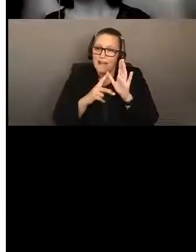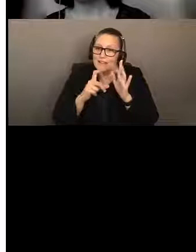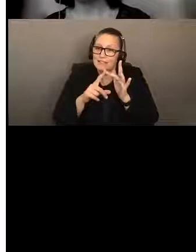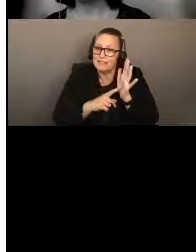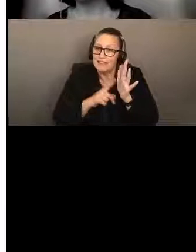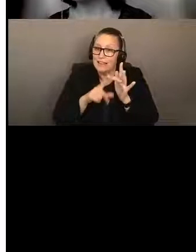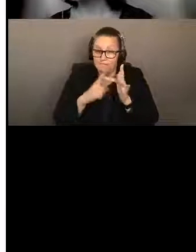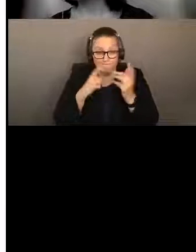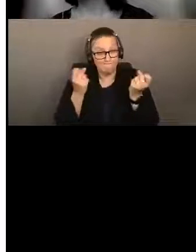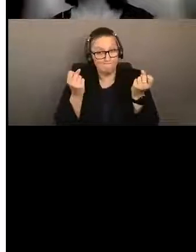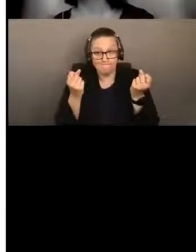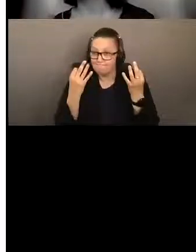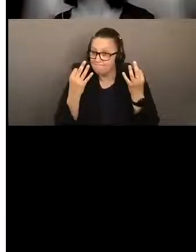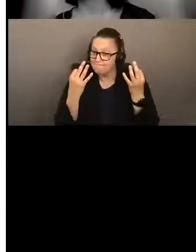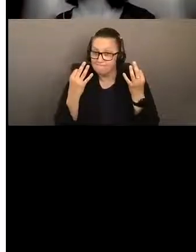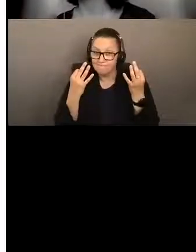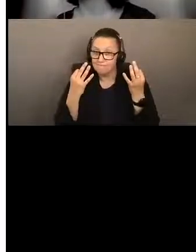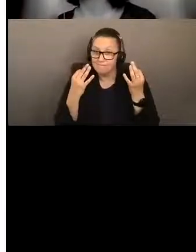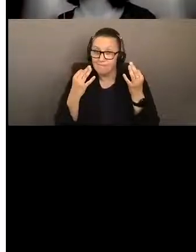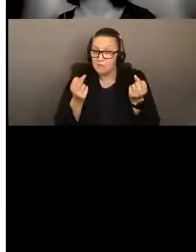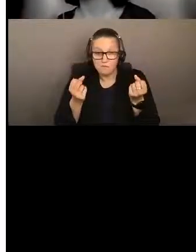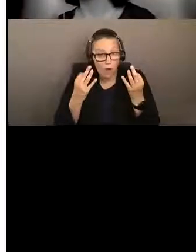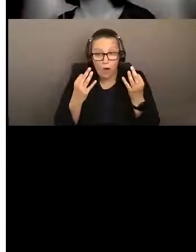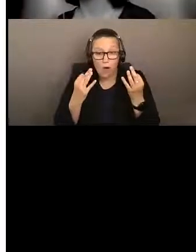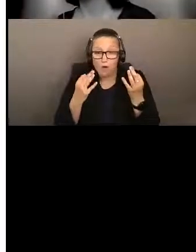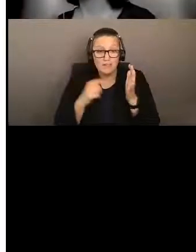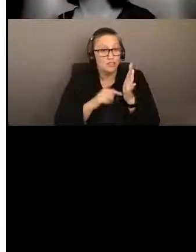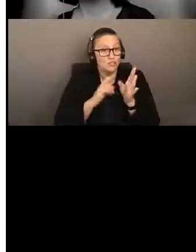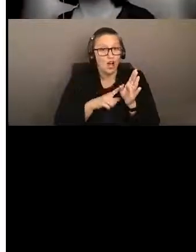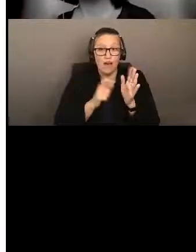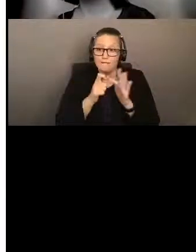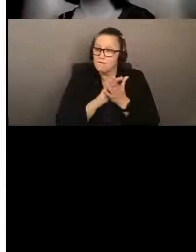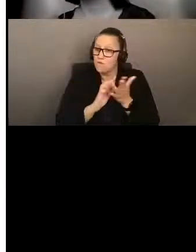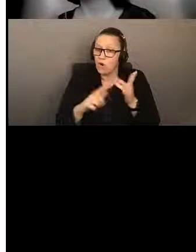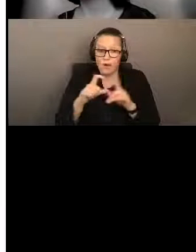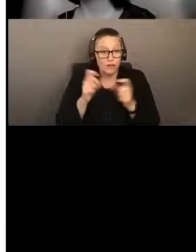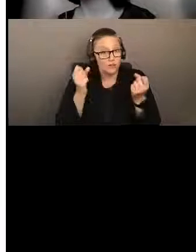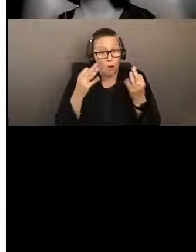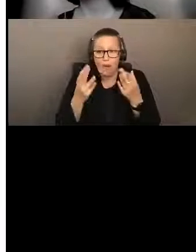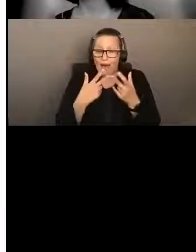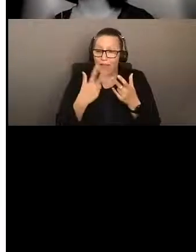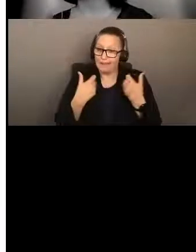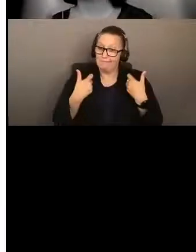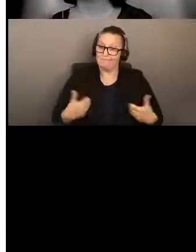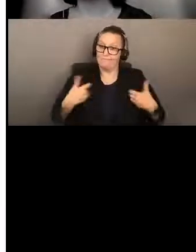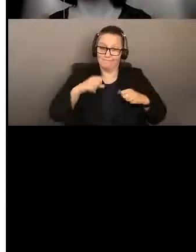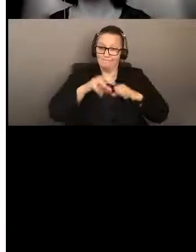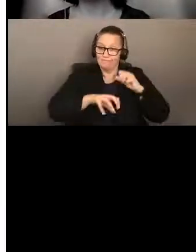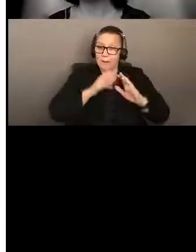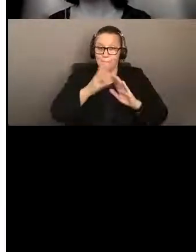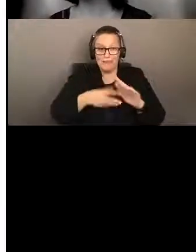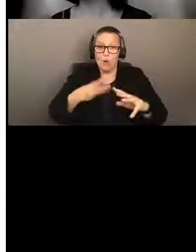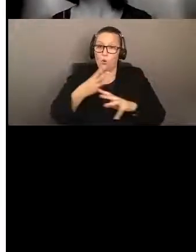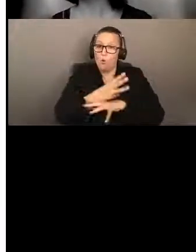pathogenic organisms, thankfully. Specifically, he was looking for typhoid and was unable to find it, which was a relief. So the woodblocks were given the all